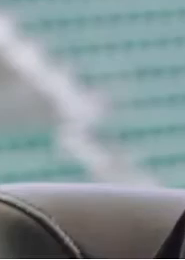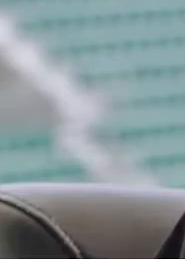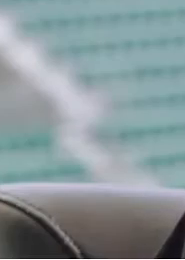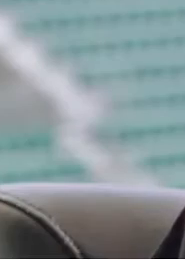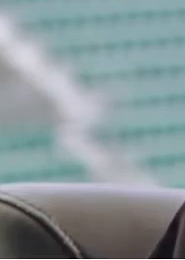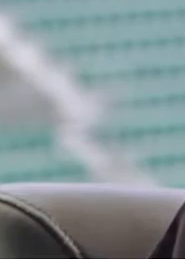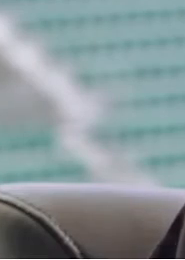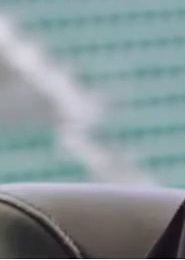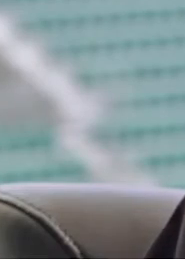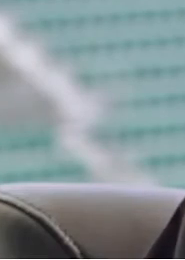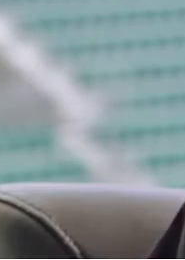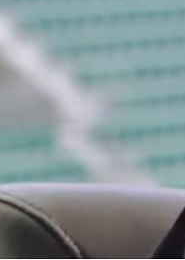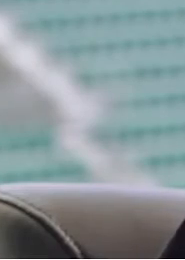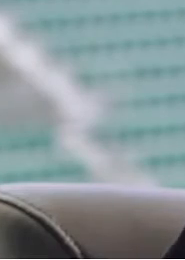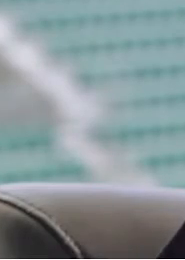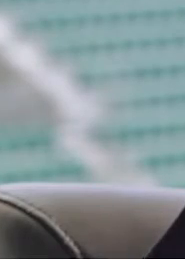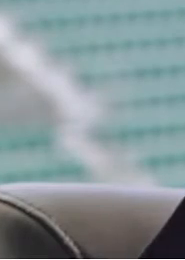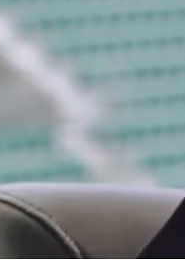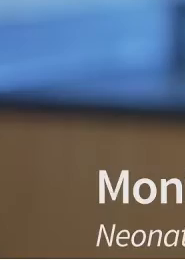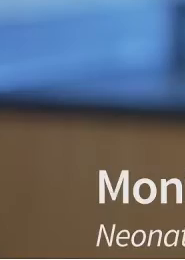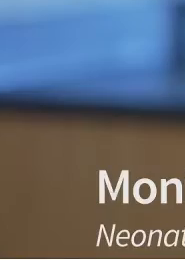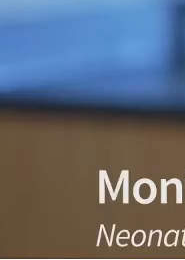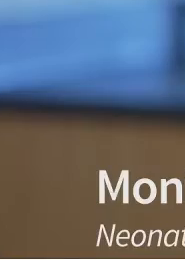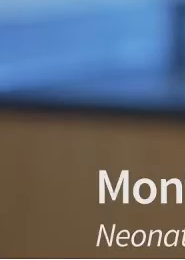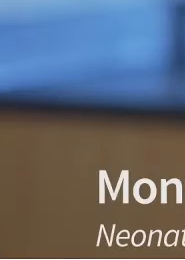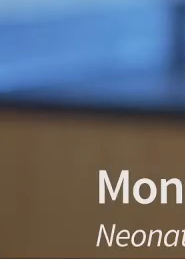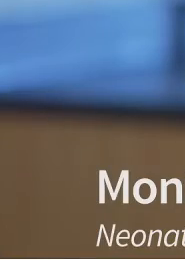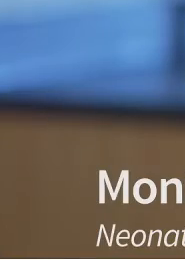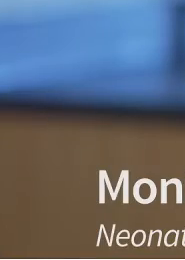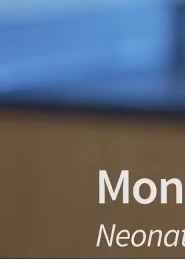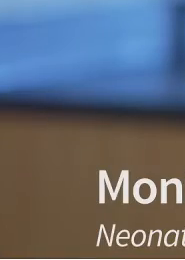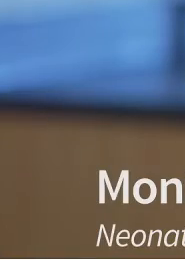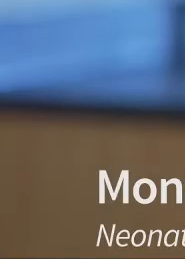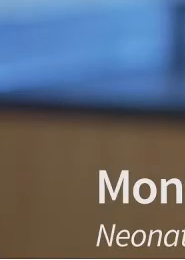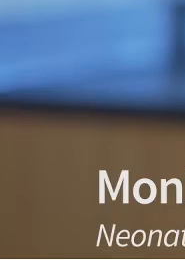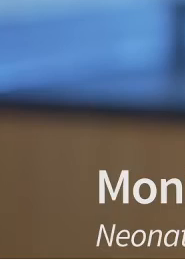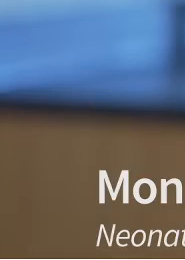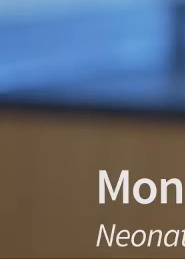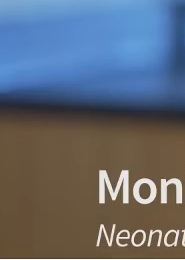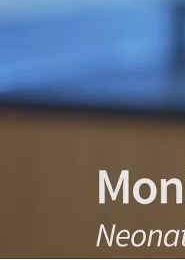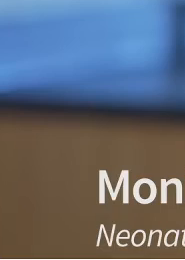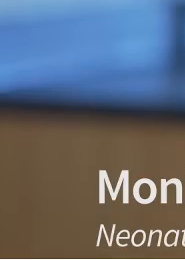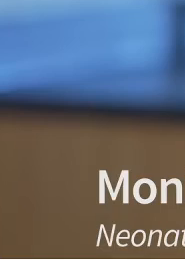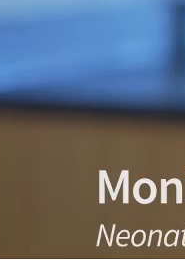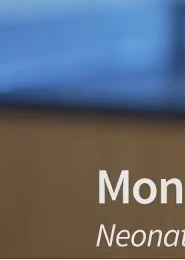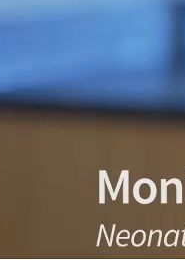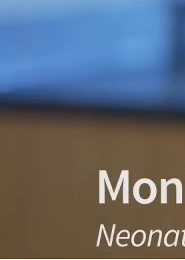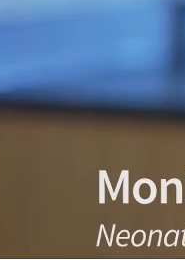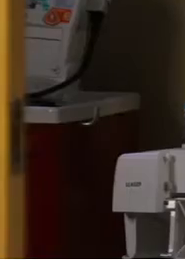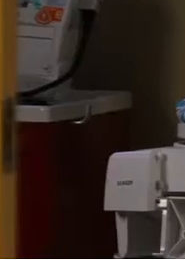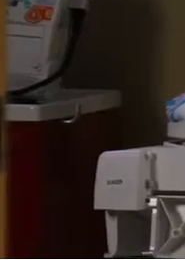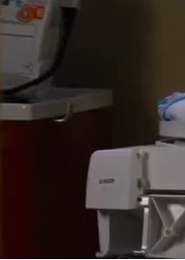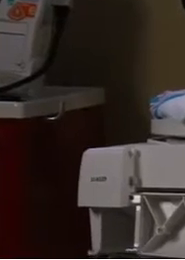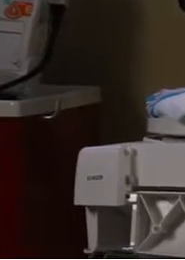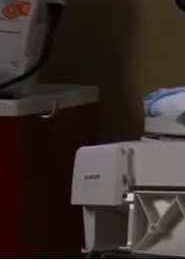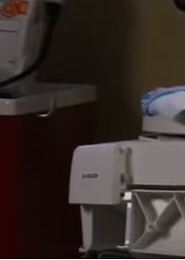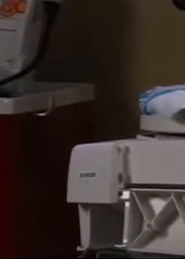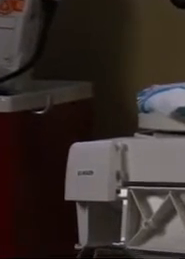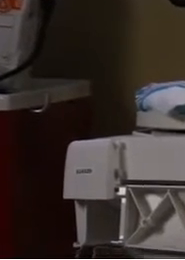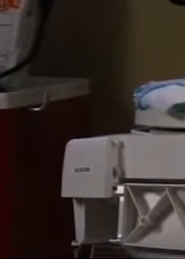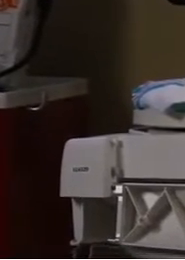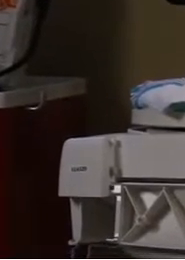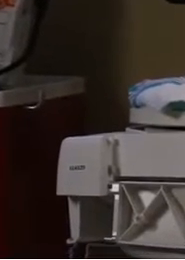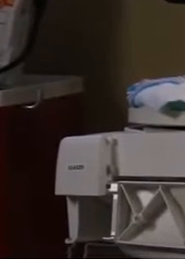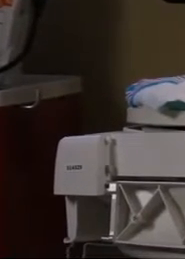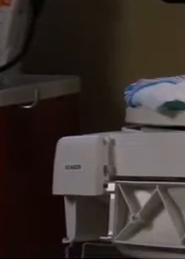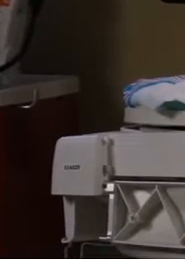close my eyes and tell them to stick me. It's going to save not only my life, it's going to save lives of the people around